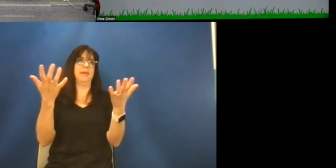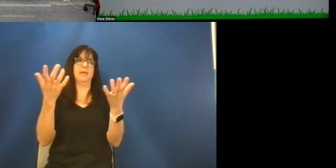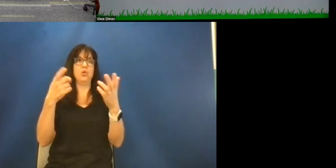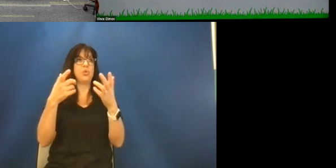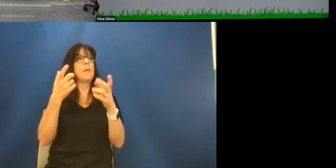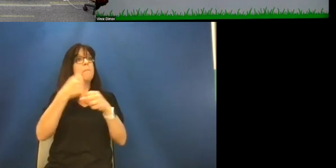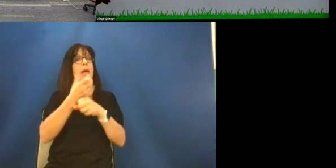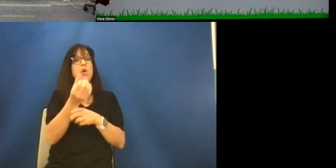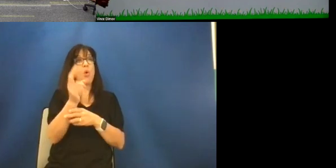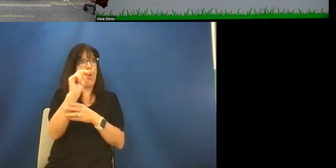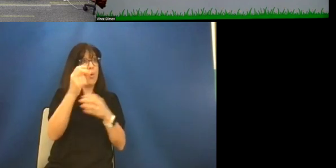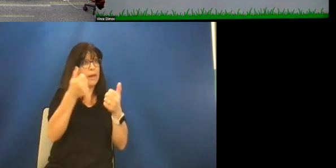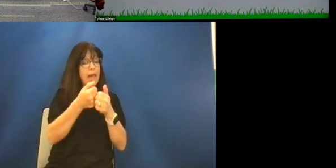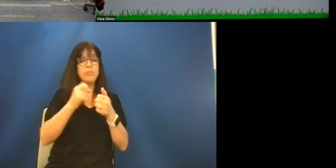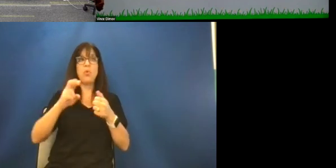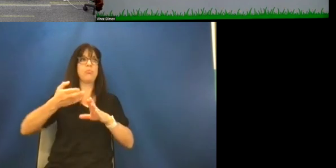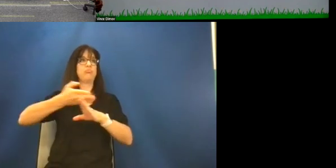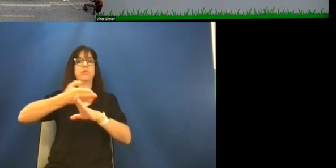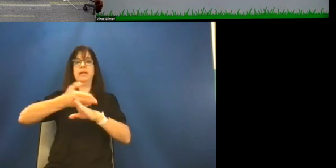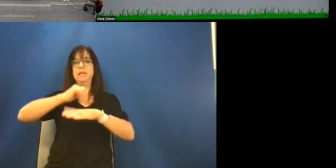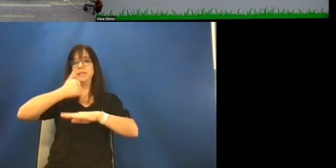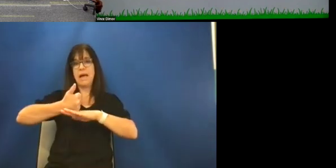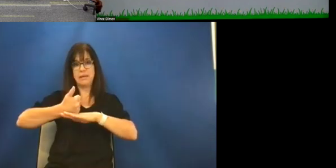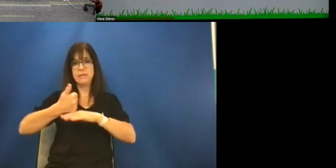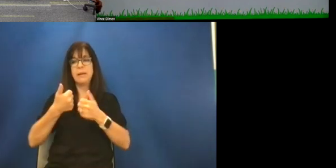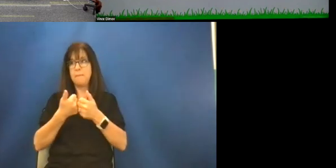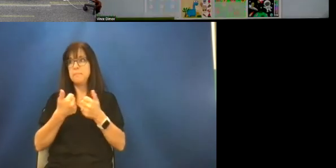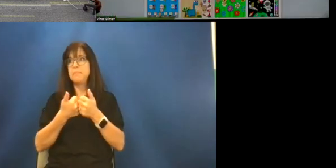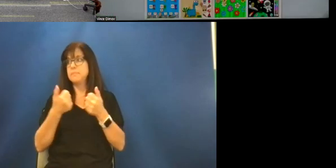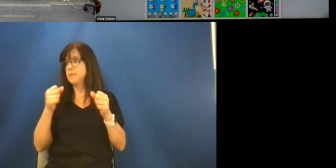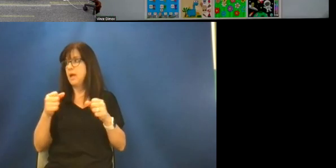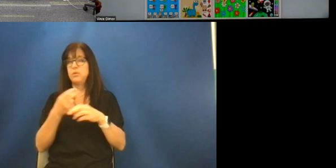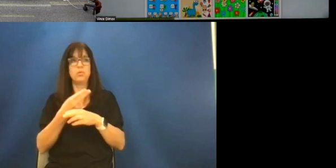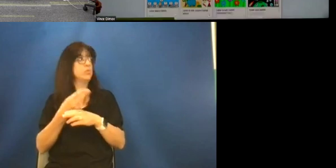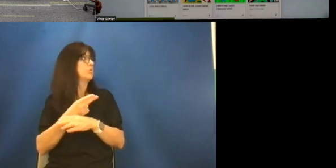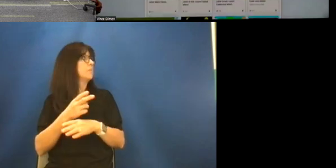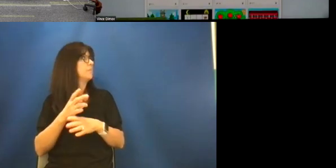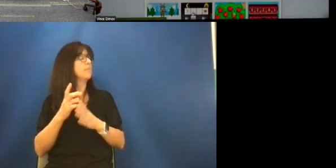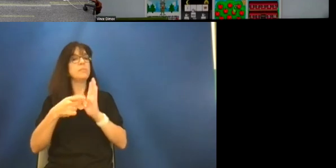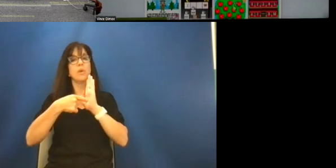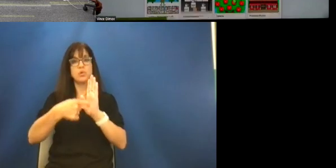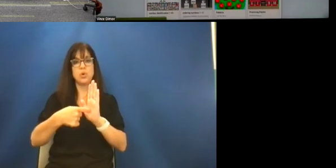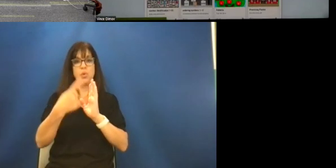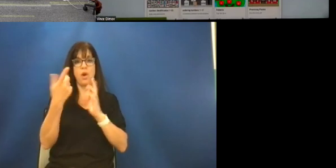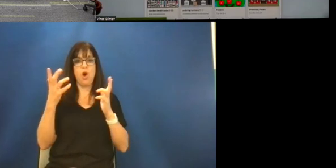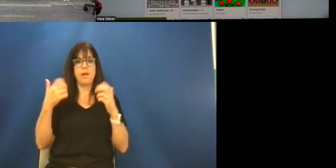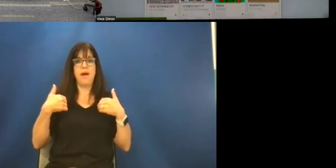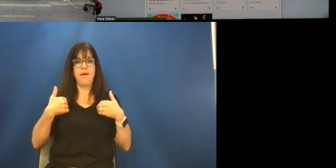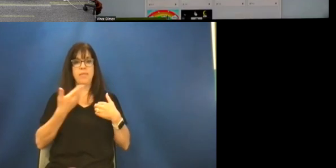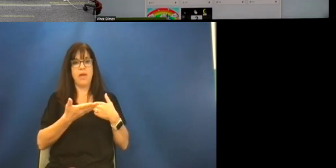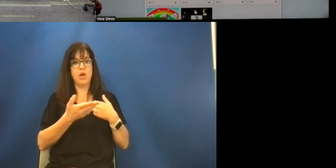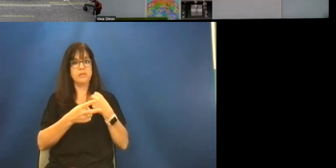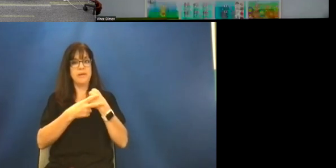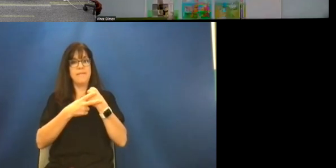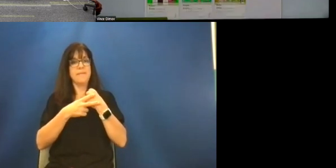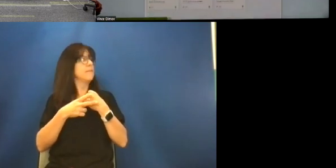you can just use like the preset games. So let me just show you one I already have saved. All